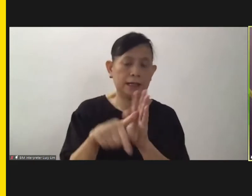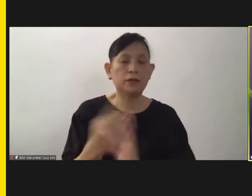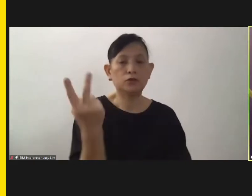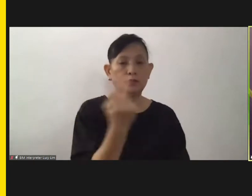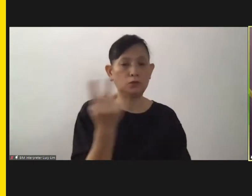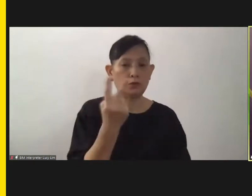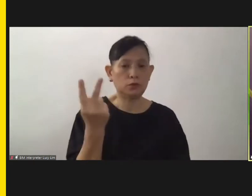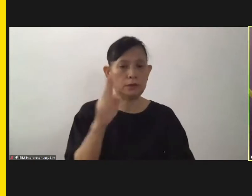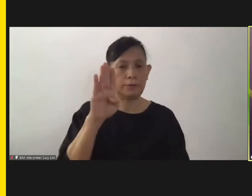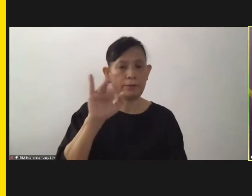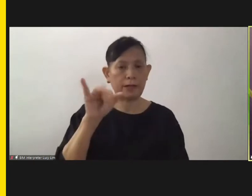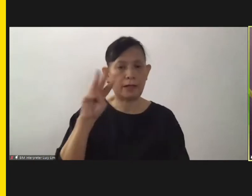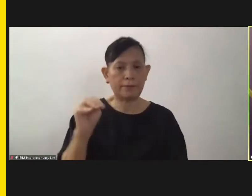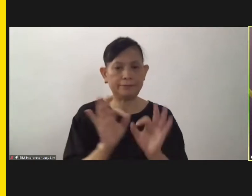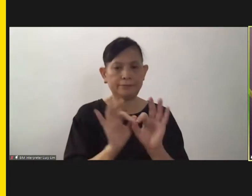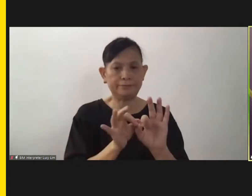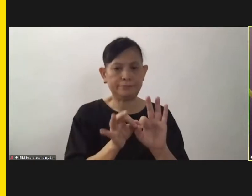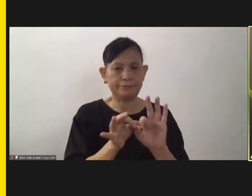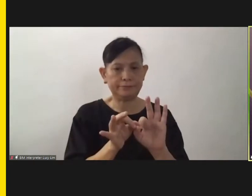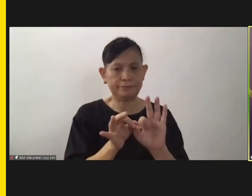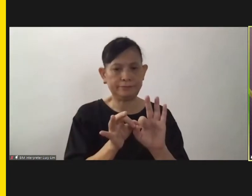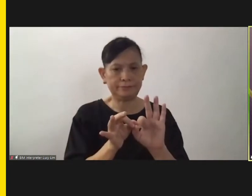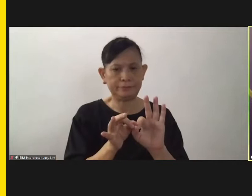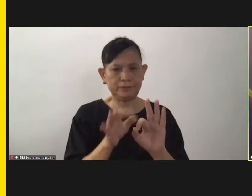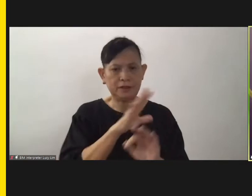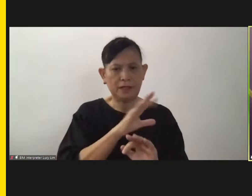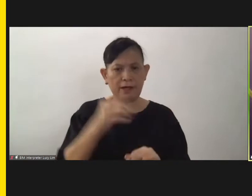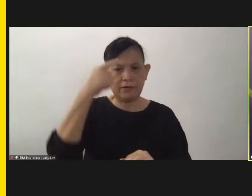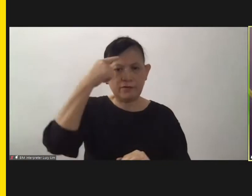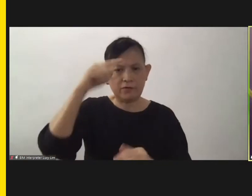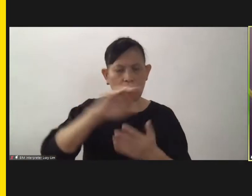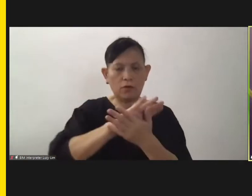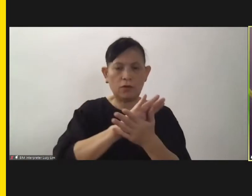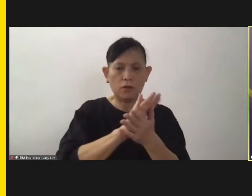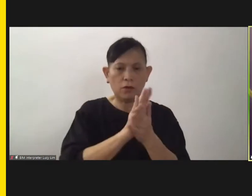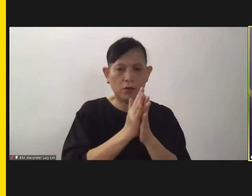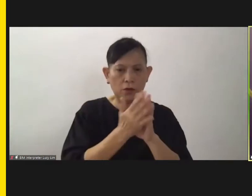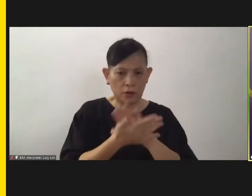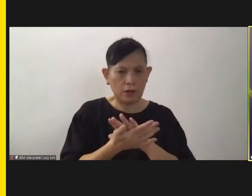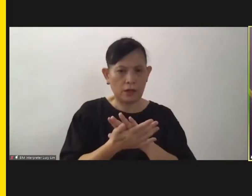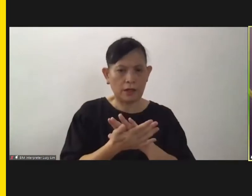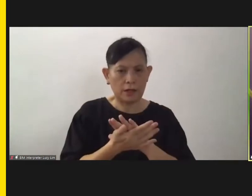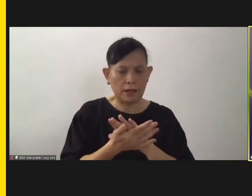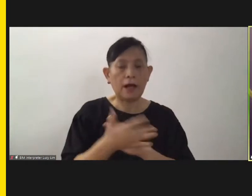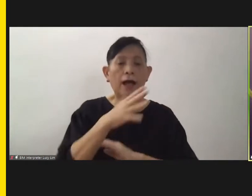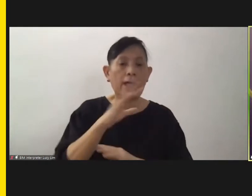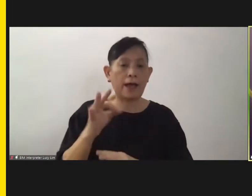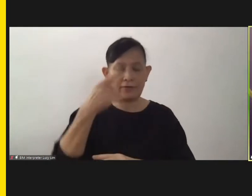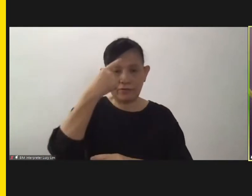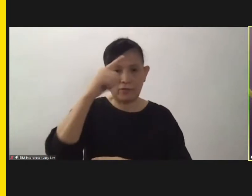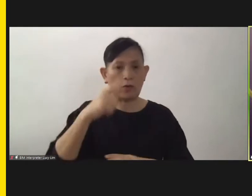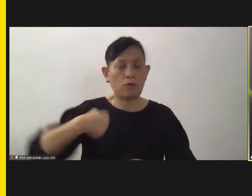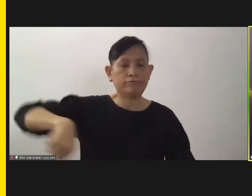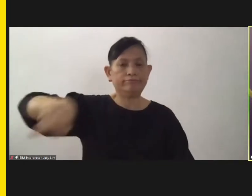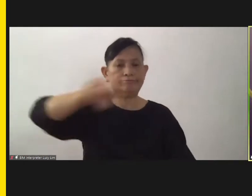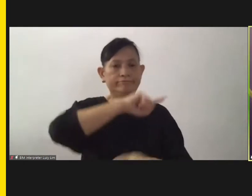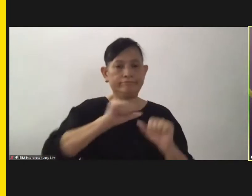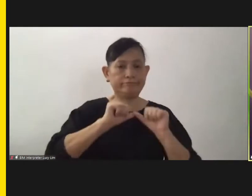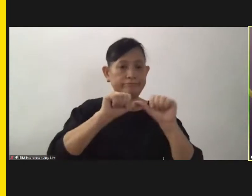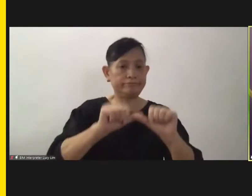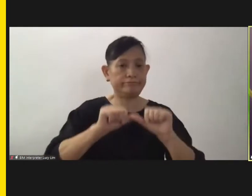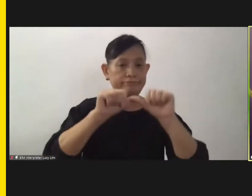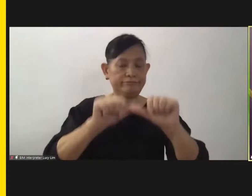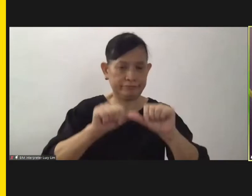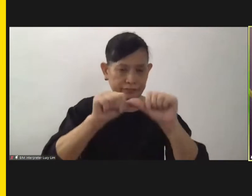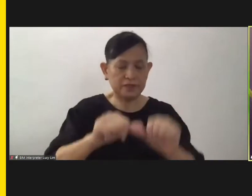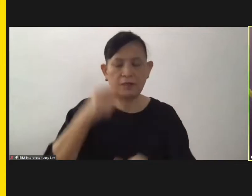for helping out and, you know, for agreeing to be our BIM translators, and they'll be right with us throughout the entire event